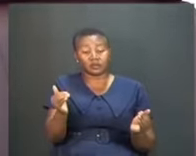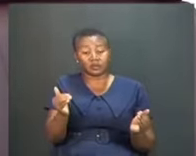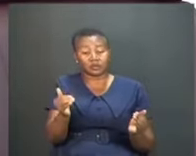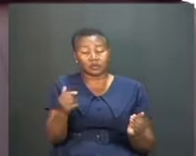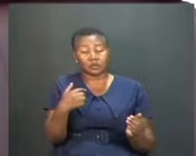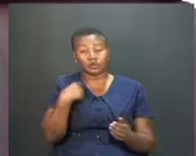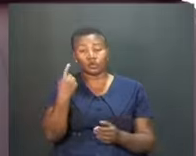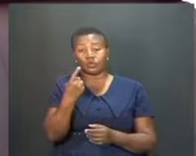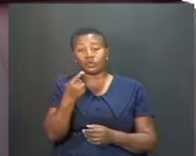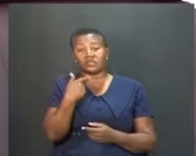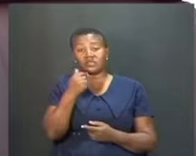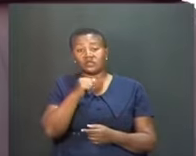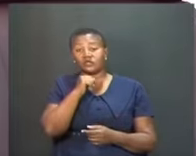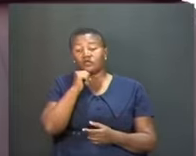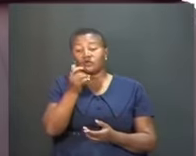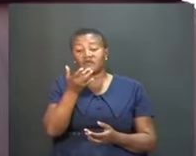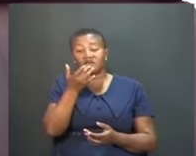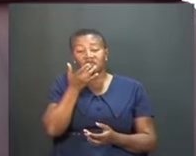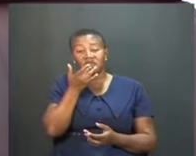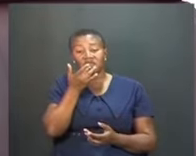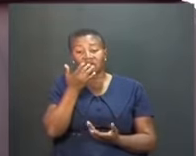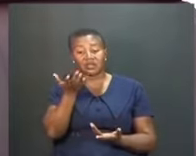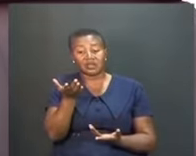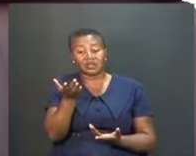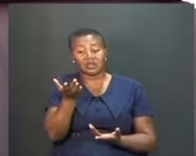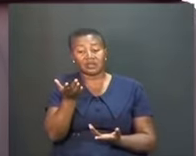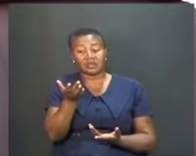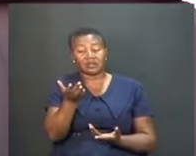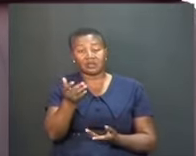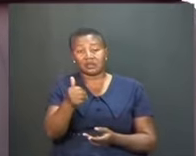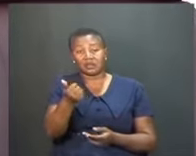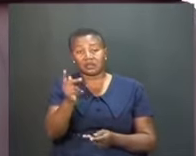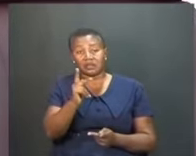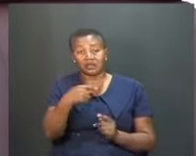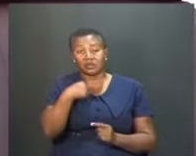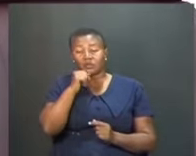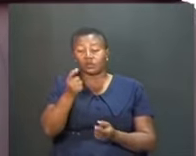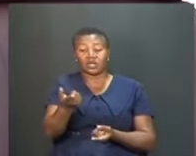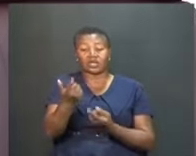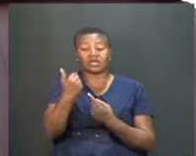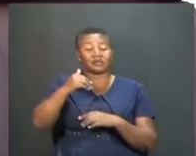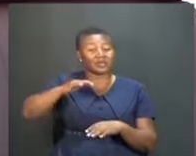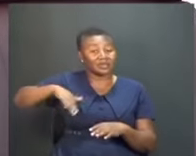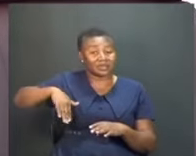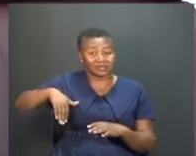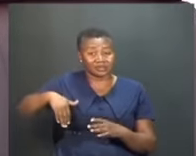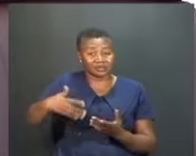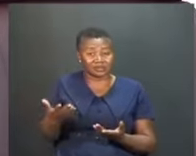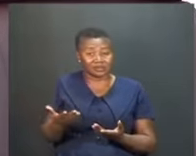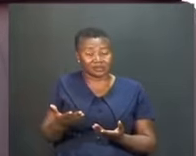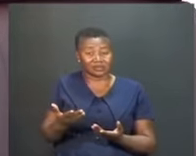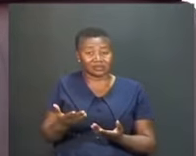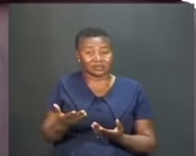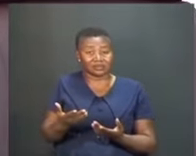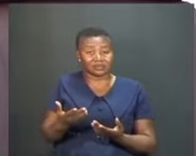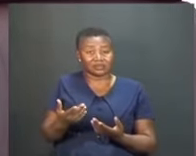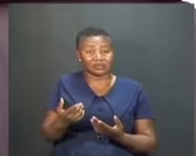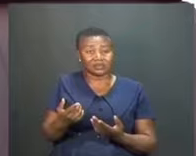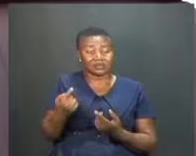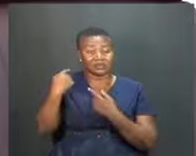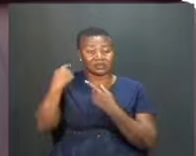favor the indolent. We must not come too late in the day. Since you've mentioned